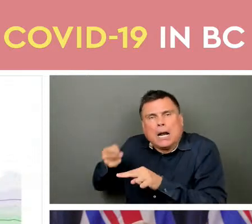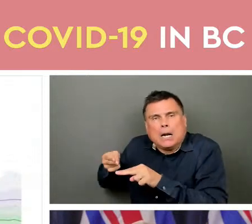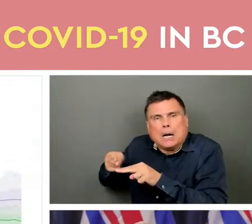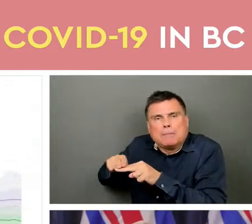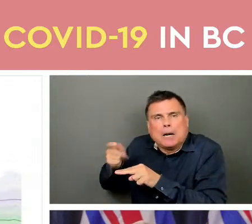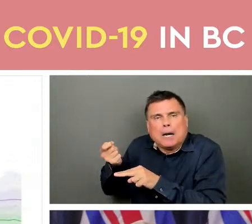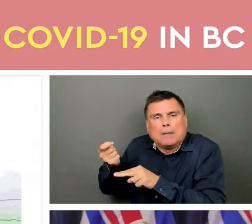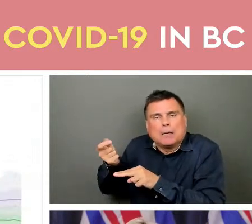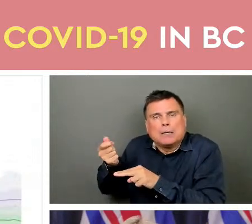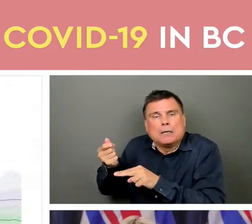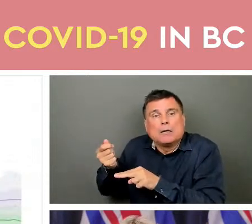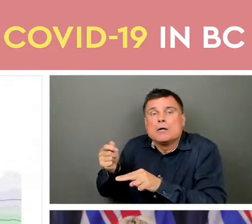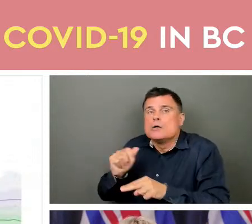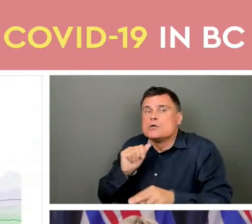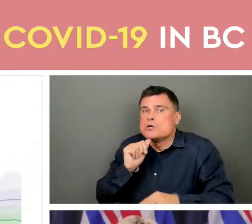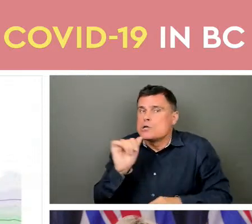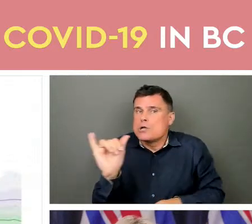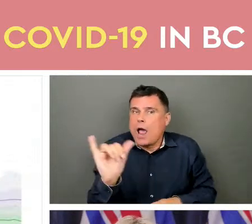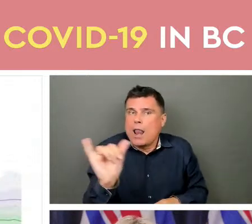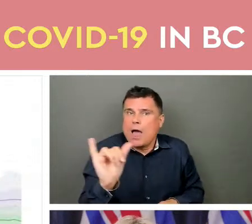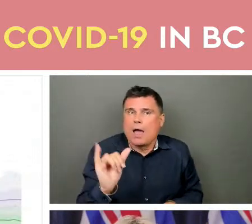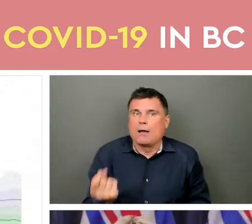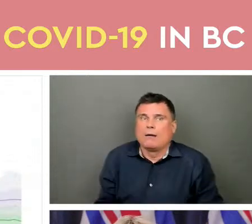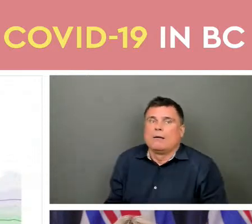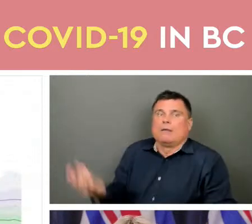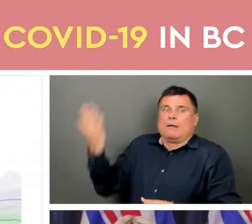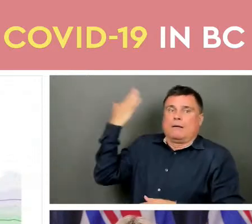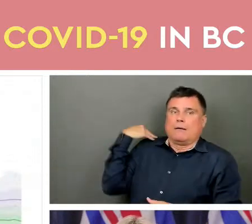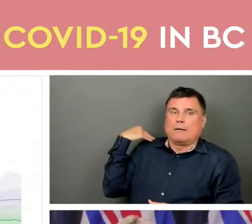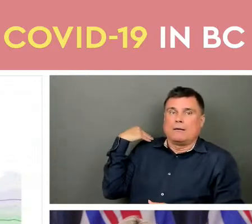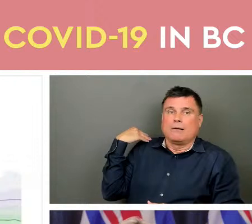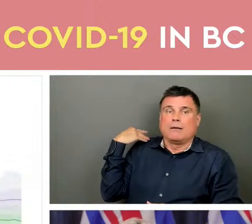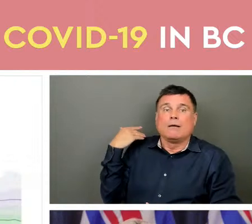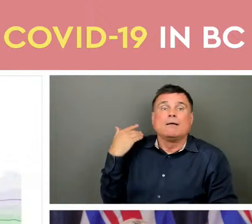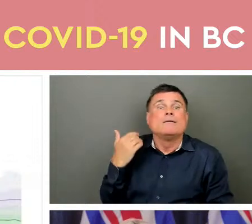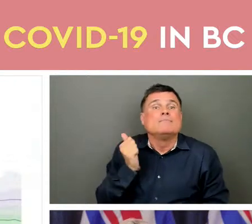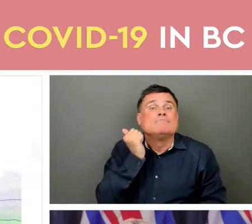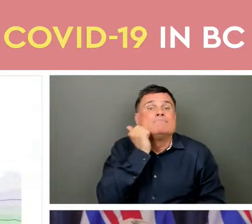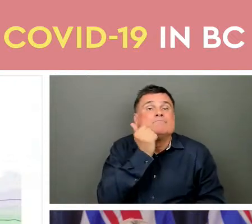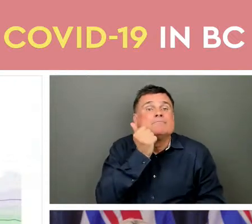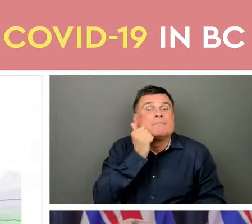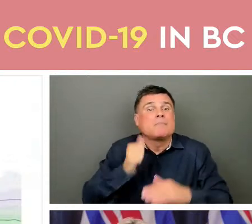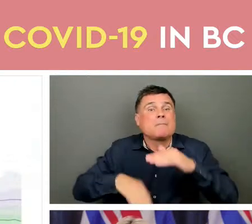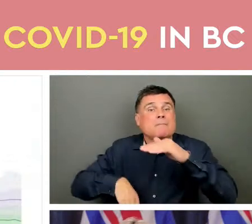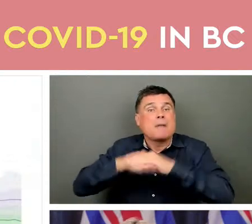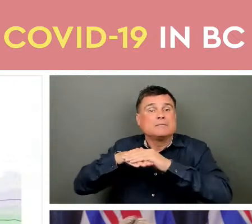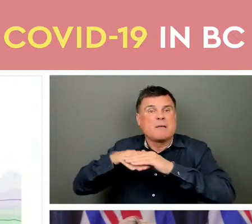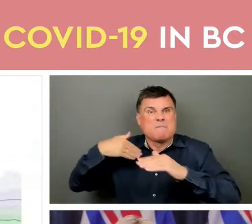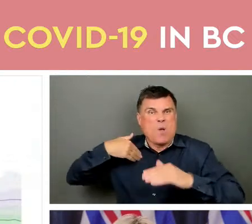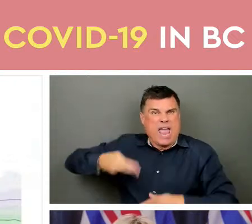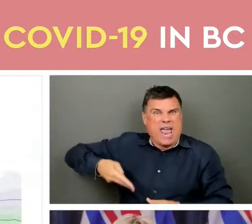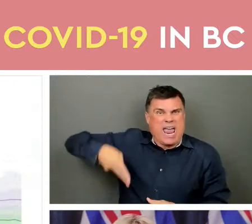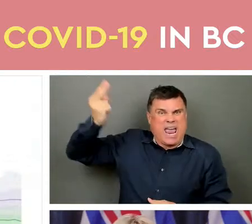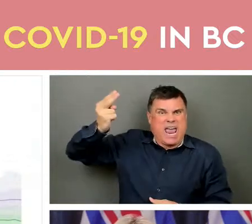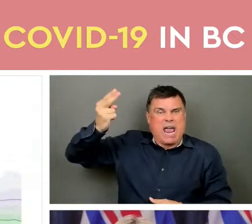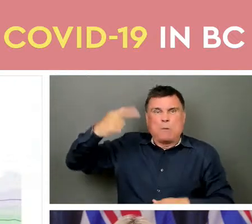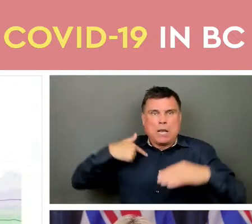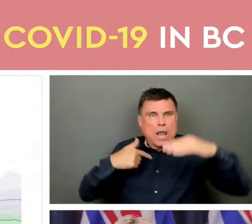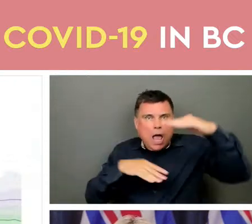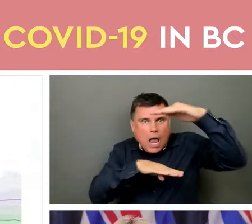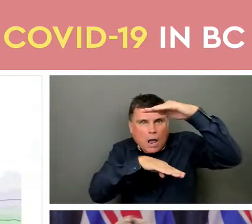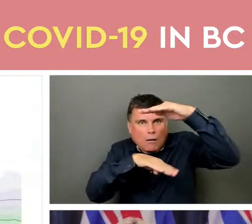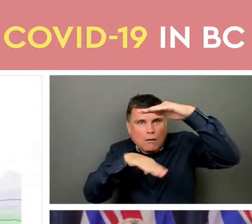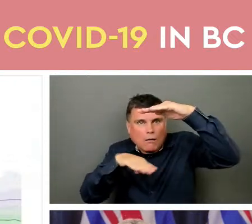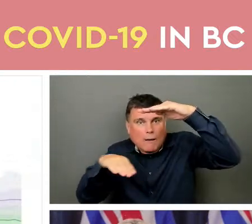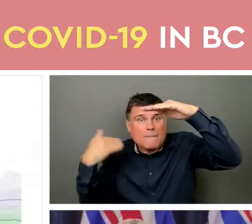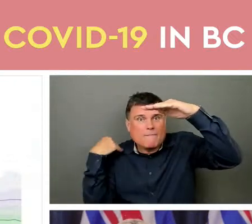that we were seeing our daily maximum during the second and third waves of the pandemic. And that's because of the protection